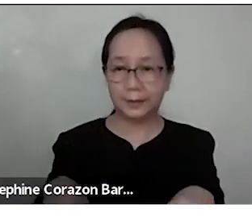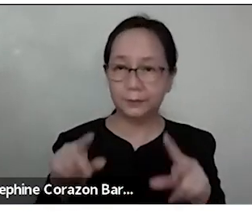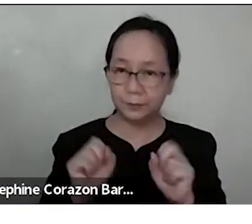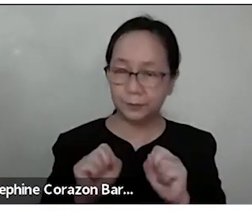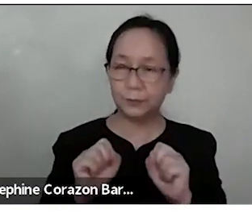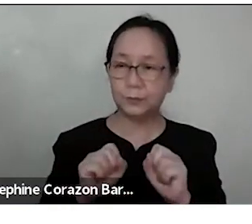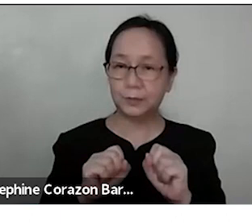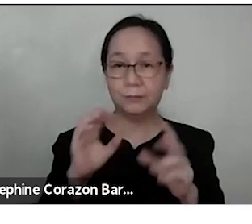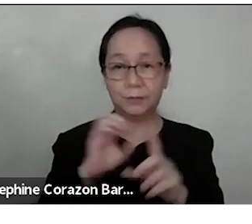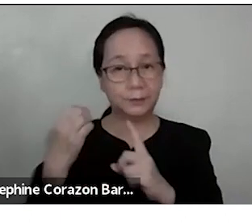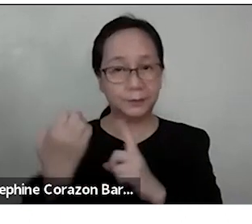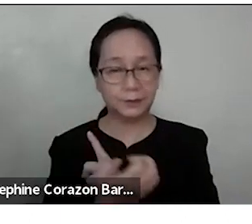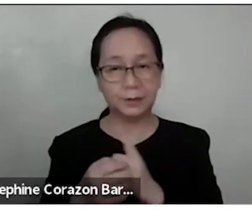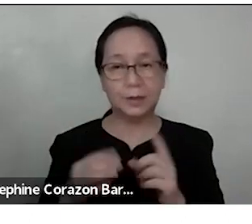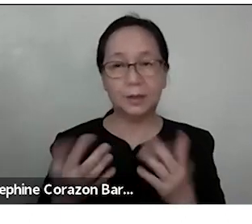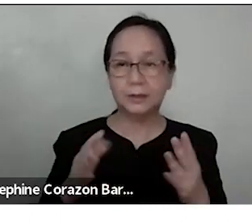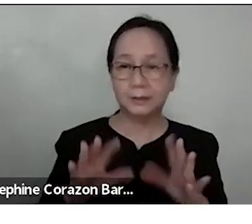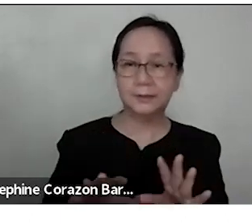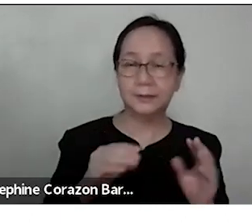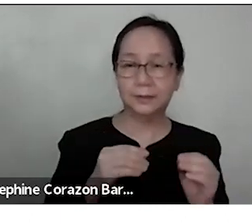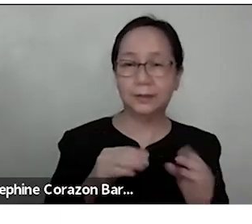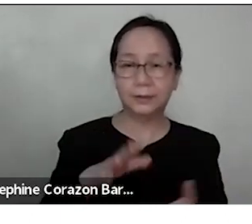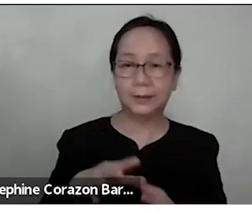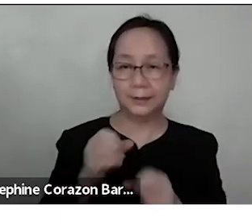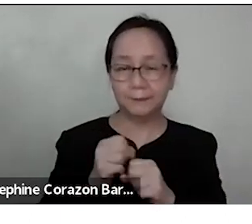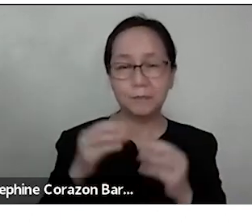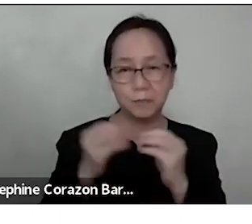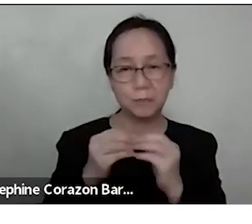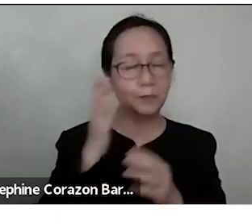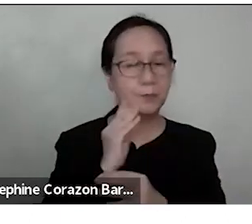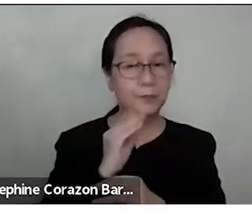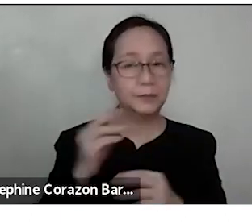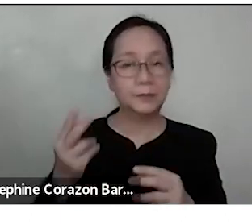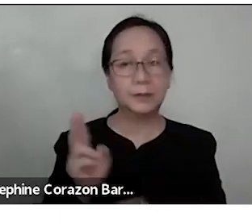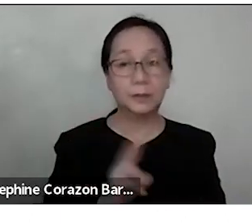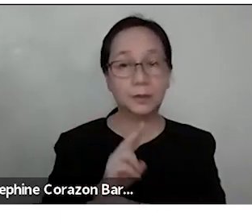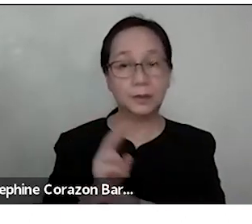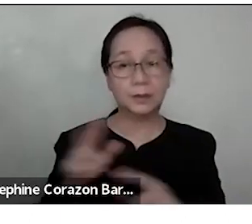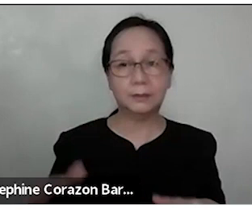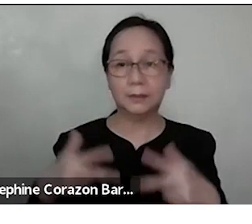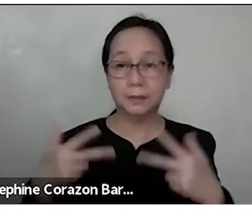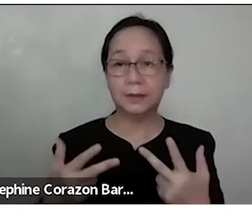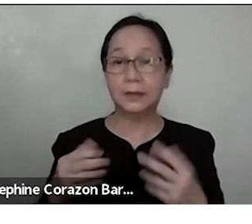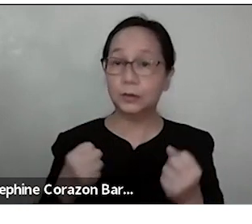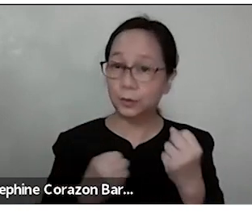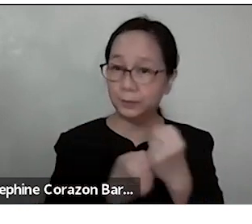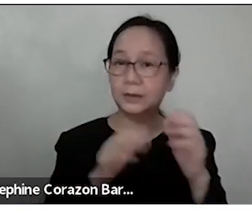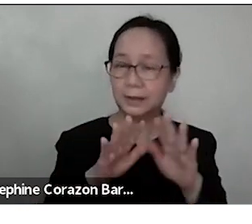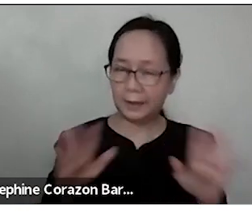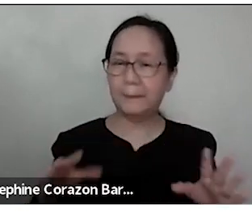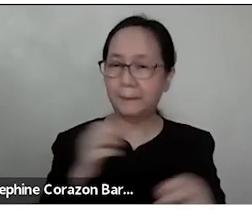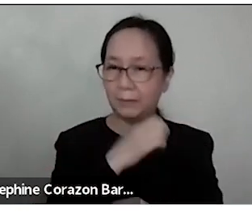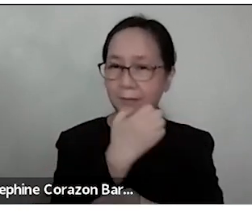that is constantly changing and as we gain more experience in using the online platforms to support children and empower